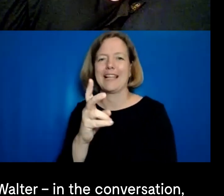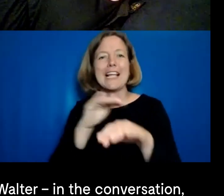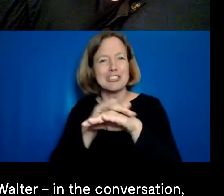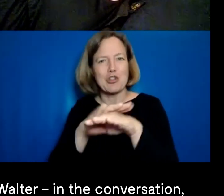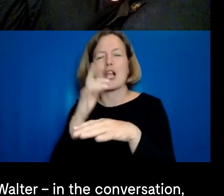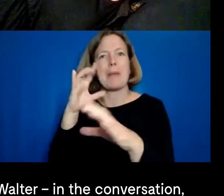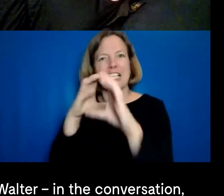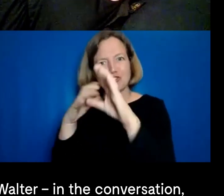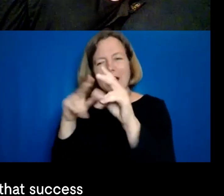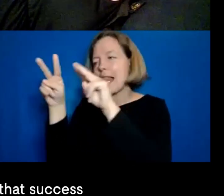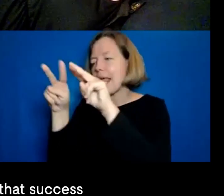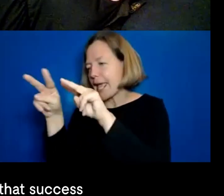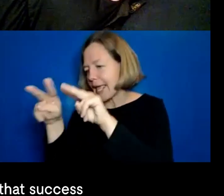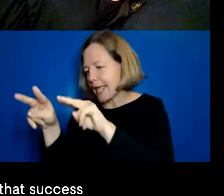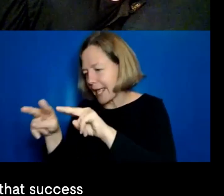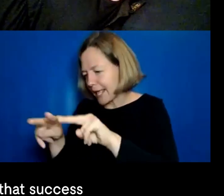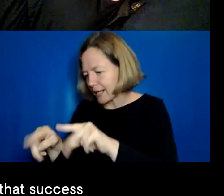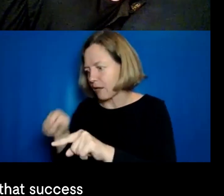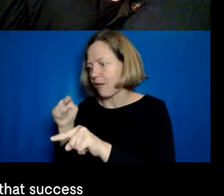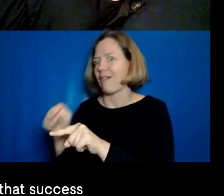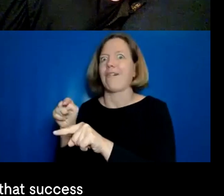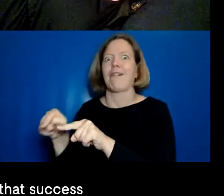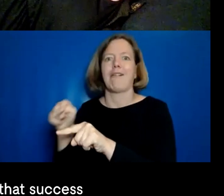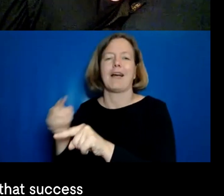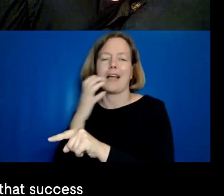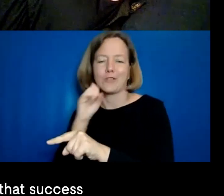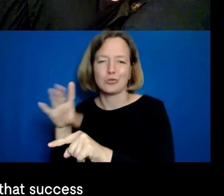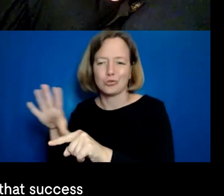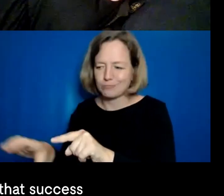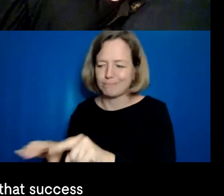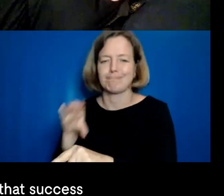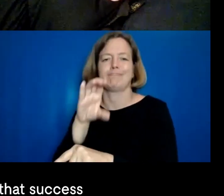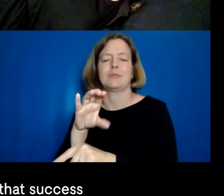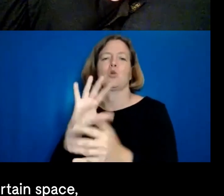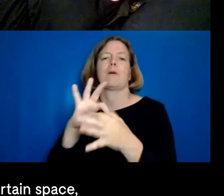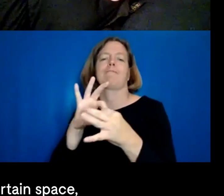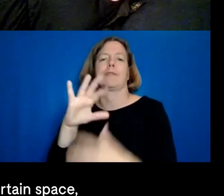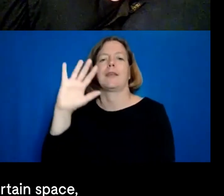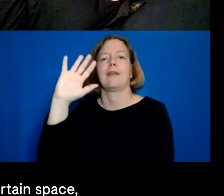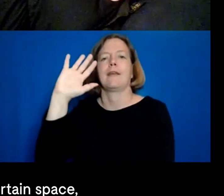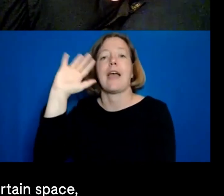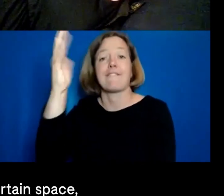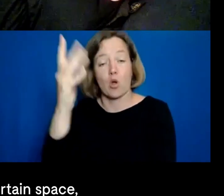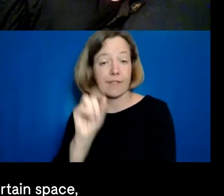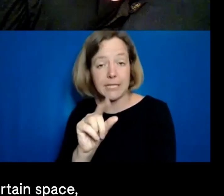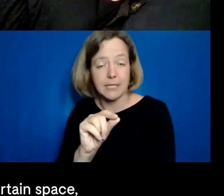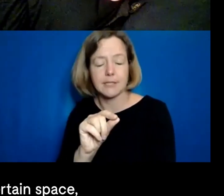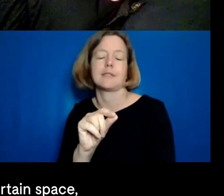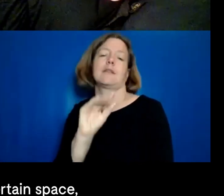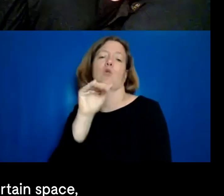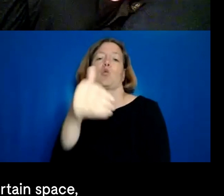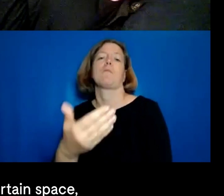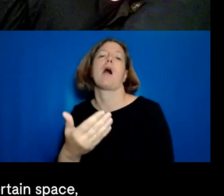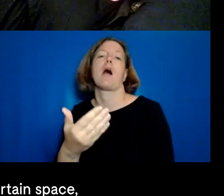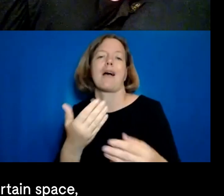conversation, about, I love this point that success could be about atmosphere and qualities of being in a certain space